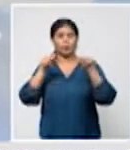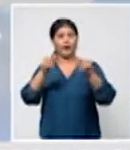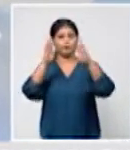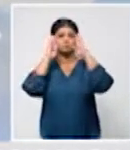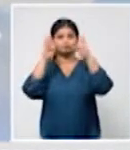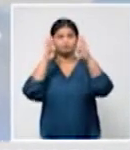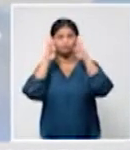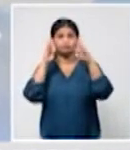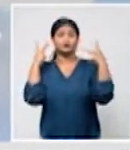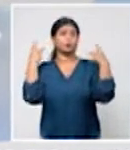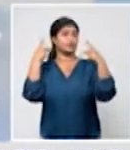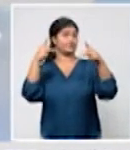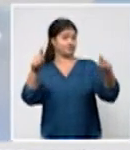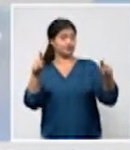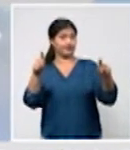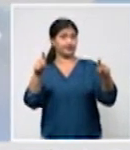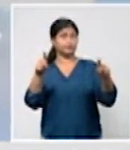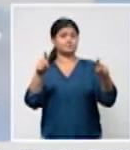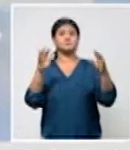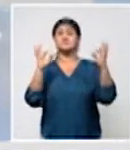primary healthcare system,